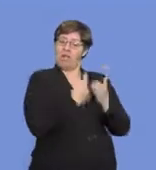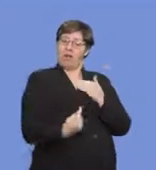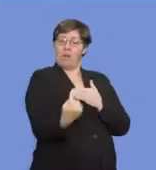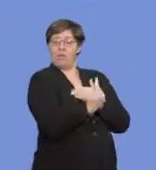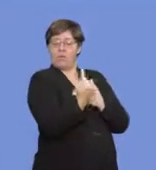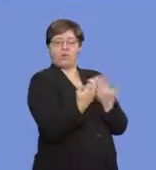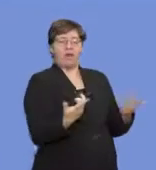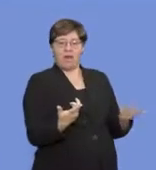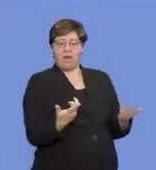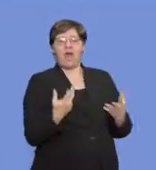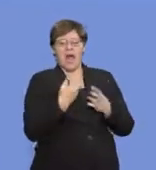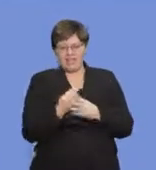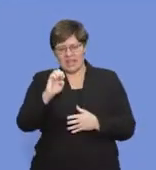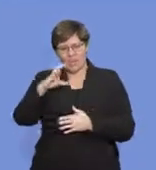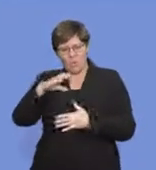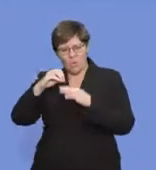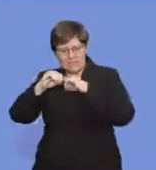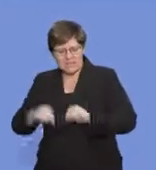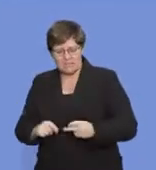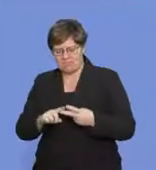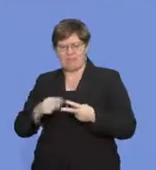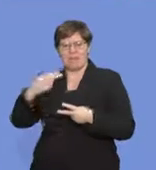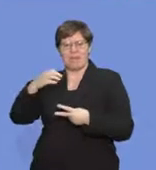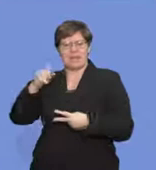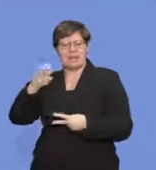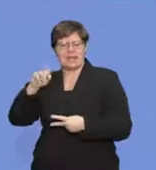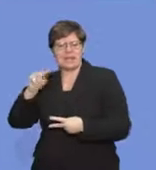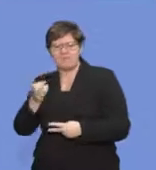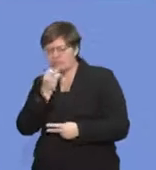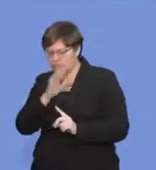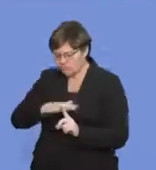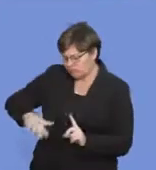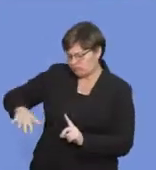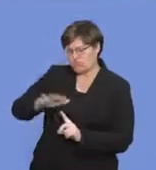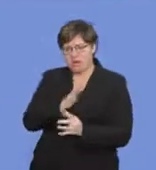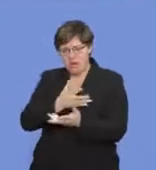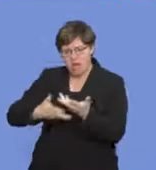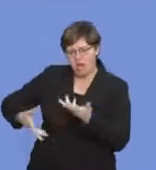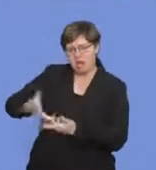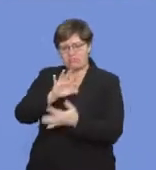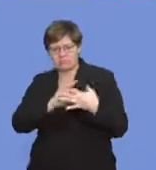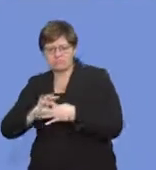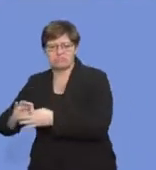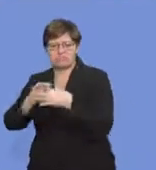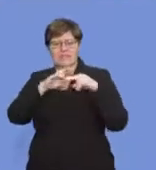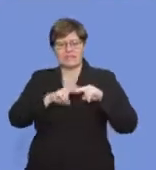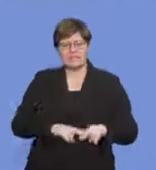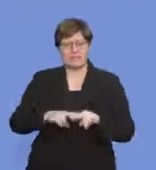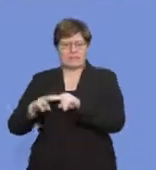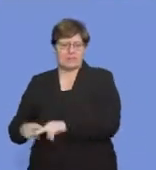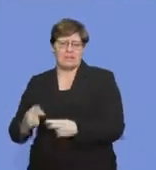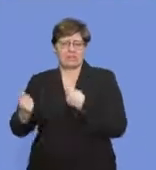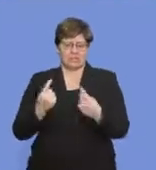live in ecosystems, in habitats where they actually interrelate. So they depend on each other